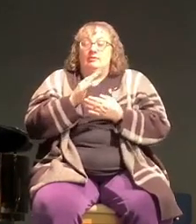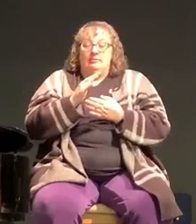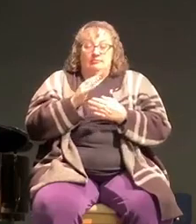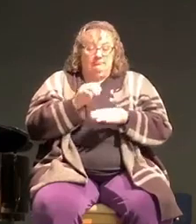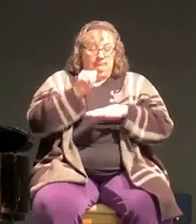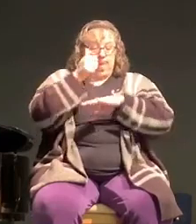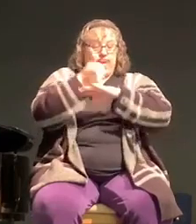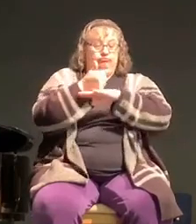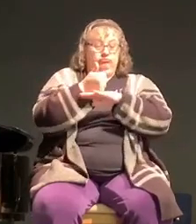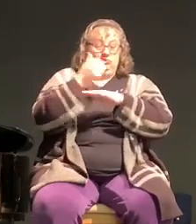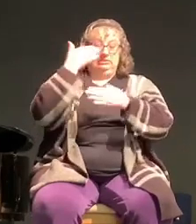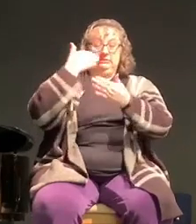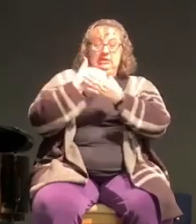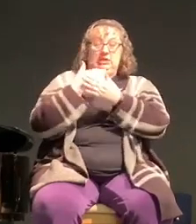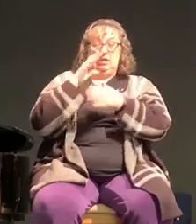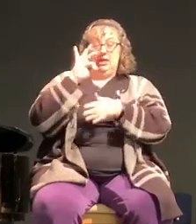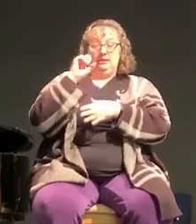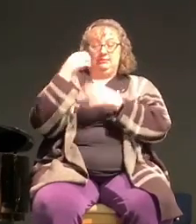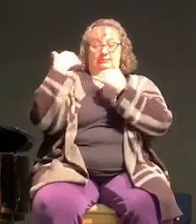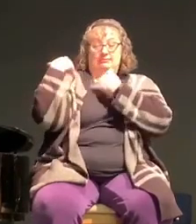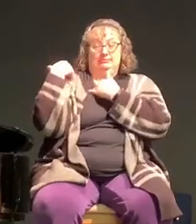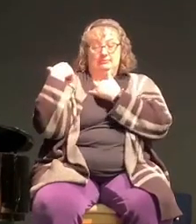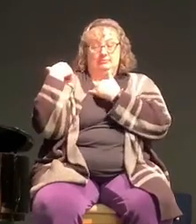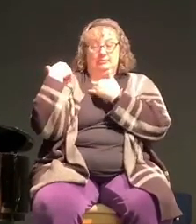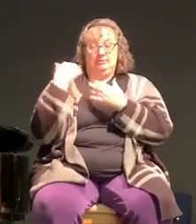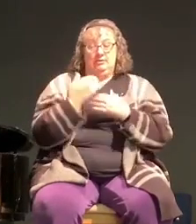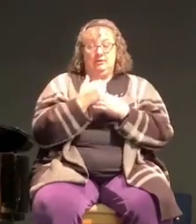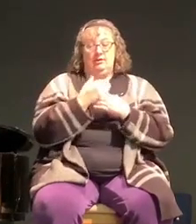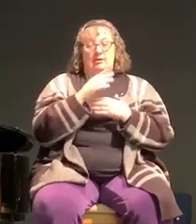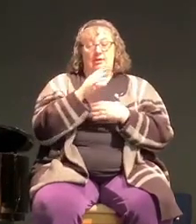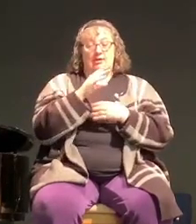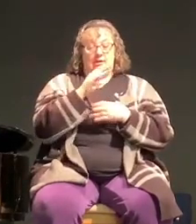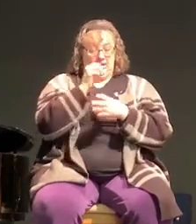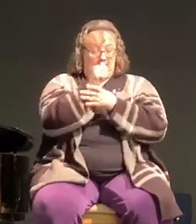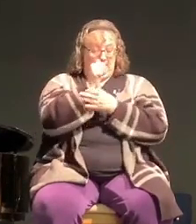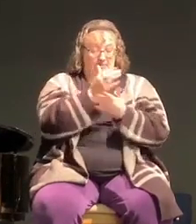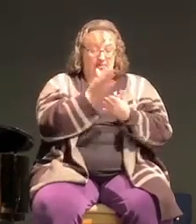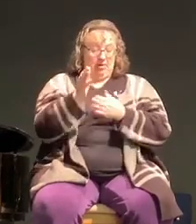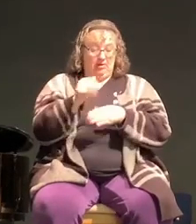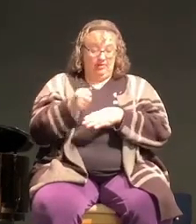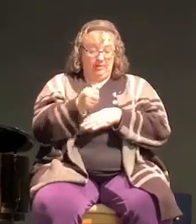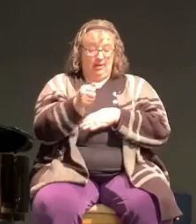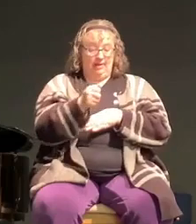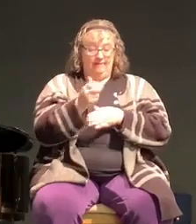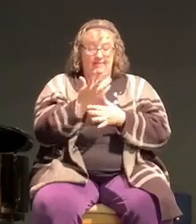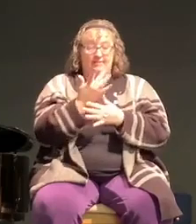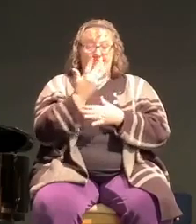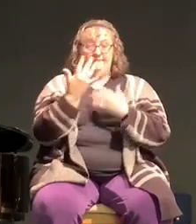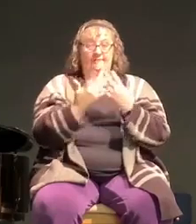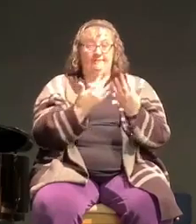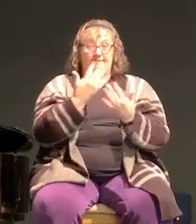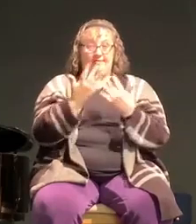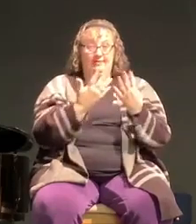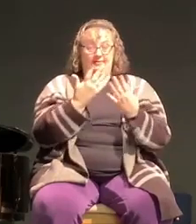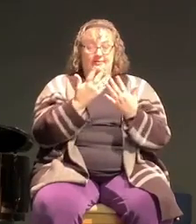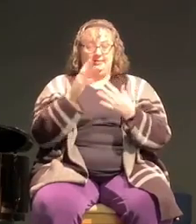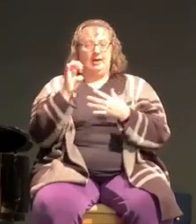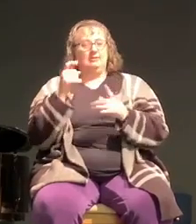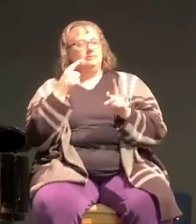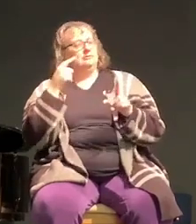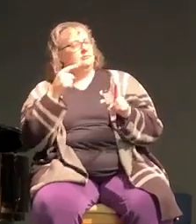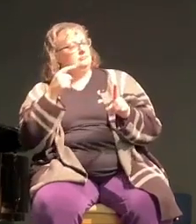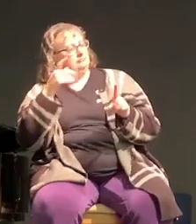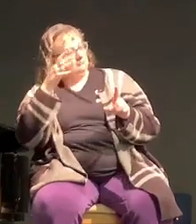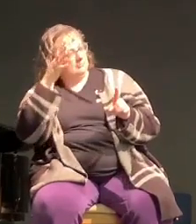Isaac, and he himself carried the fire and the knife. As the two of them went on together, Isaac spoke up and said to